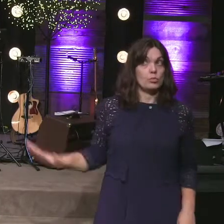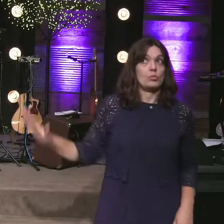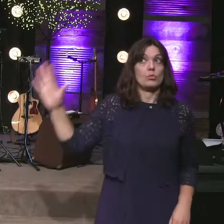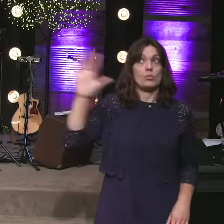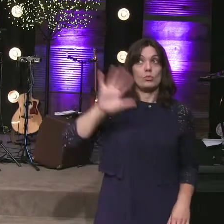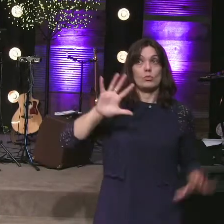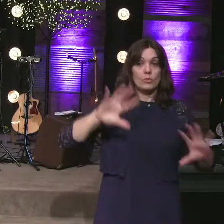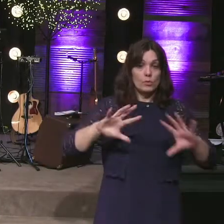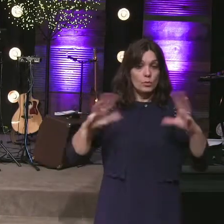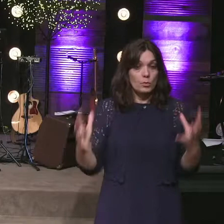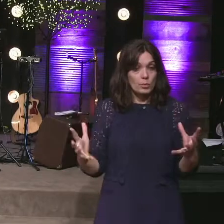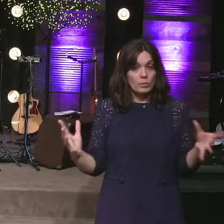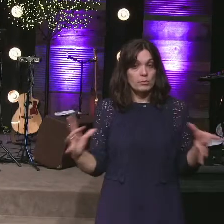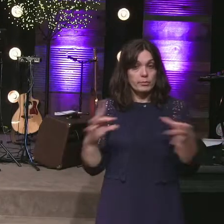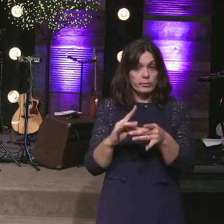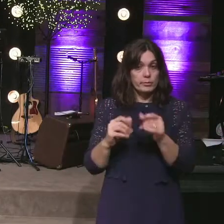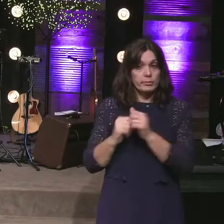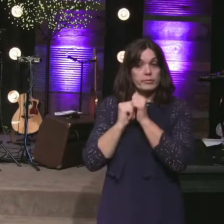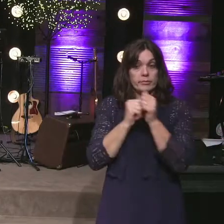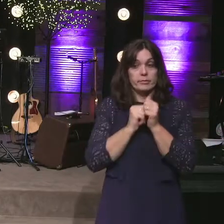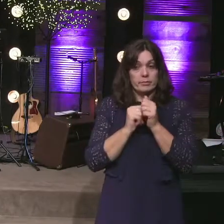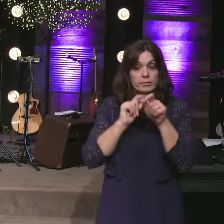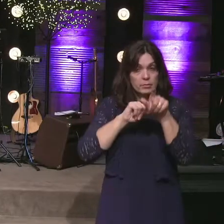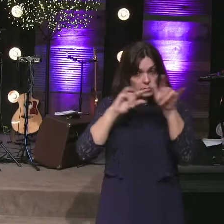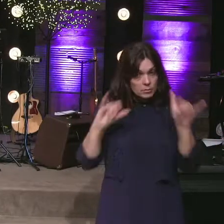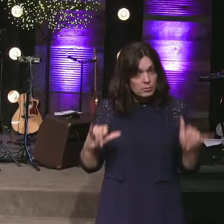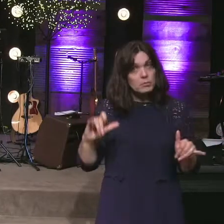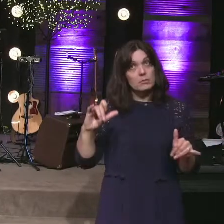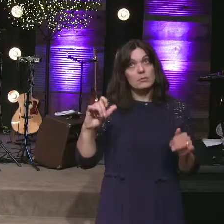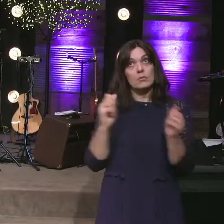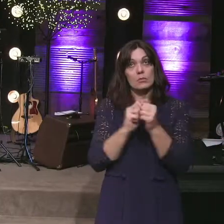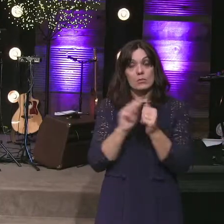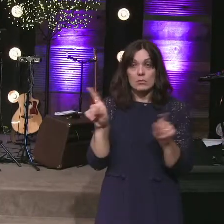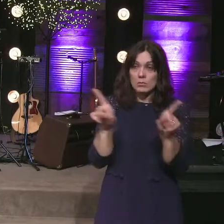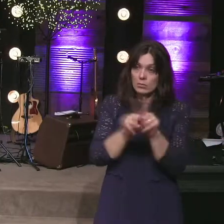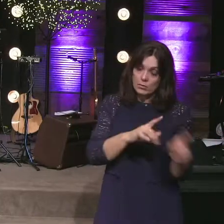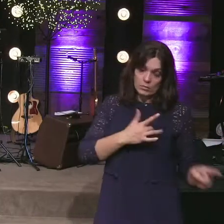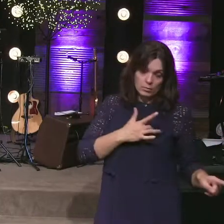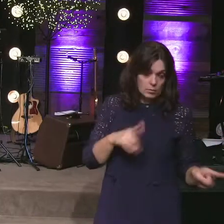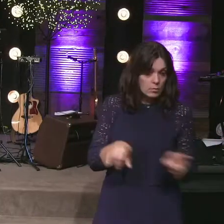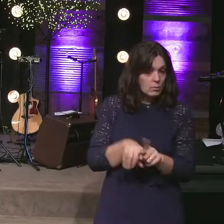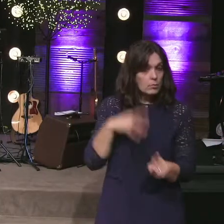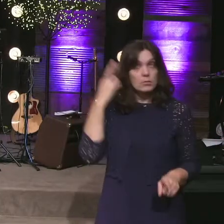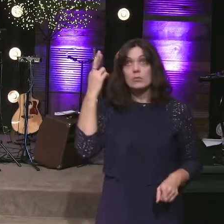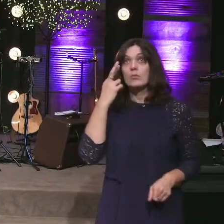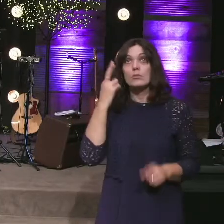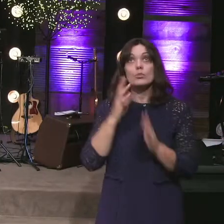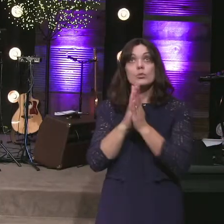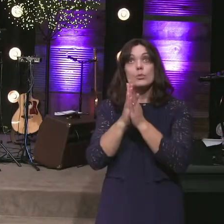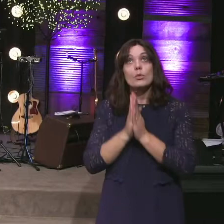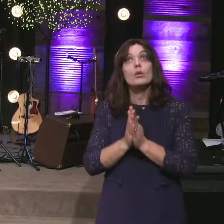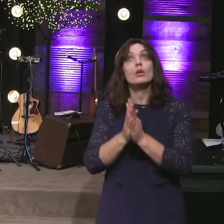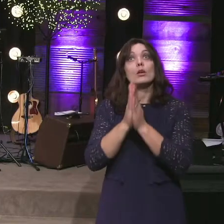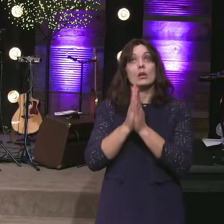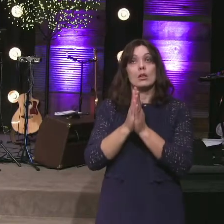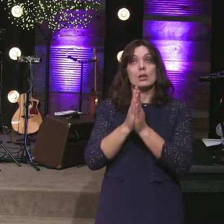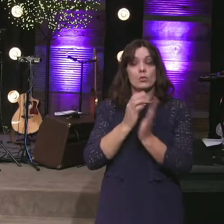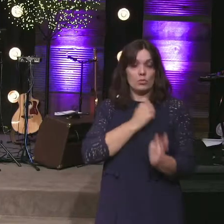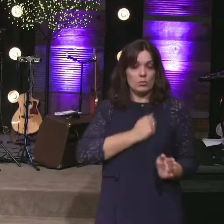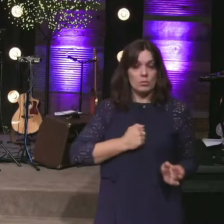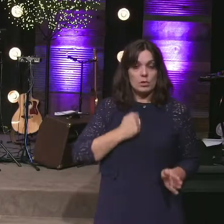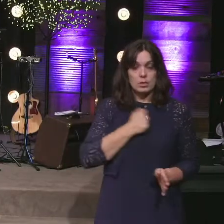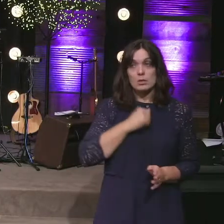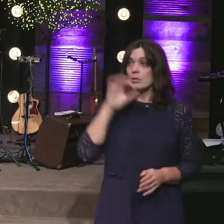together at the same time with the same heart, with the same purpose, praying, repenting. Pastor's told us so